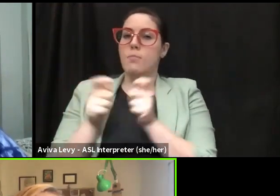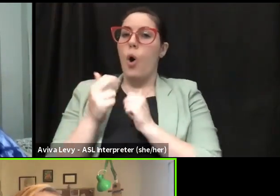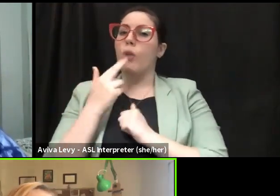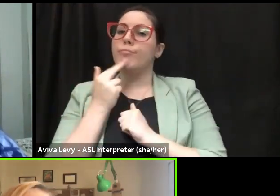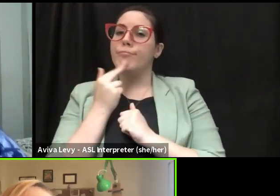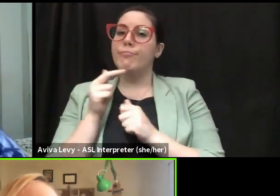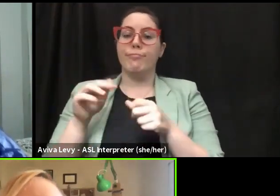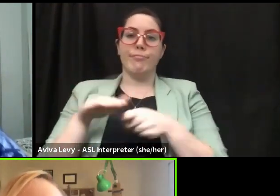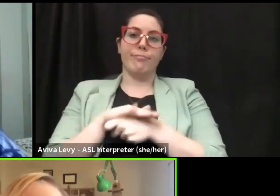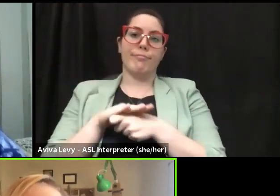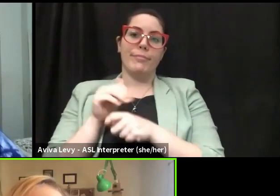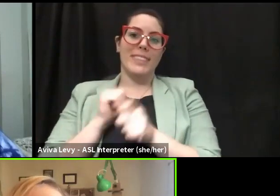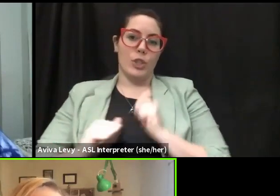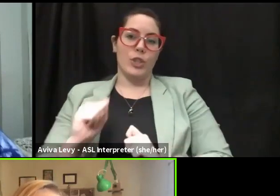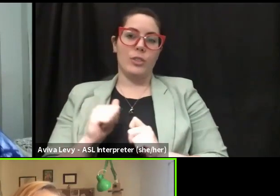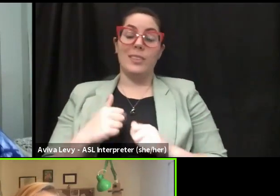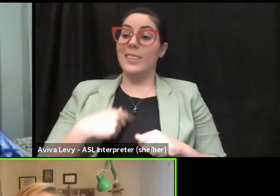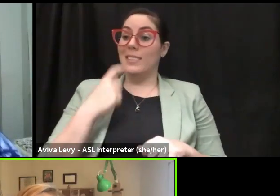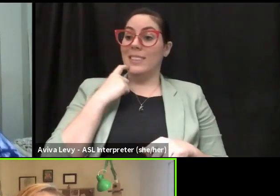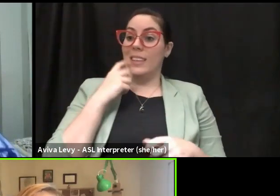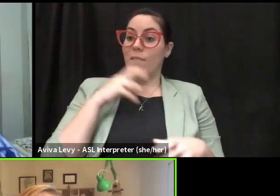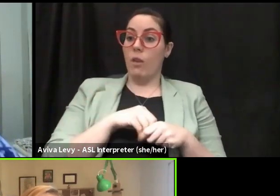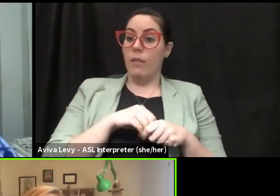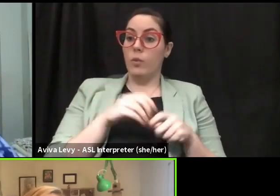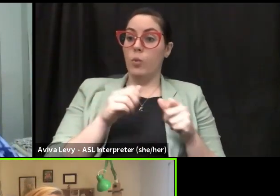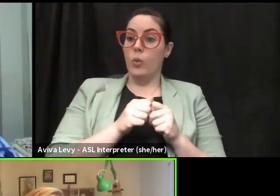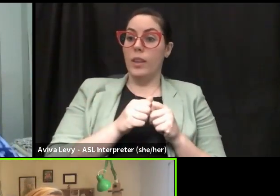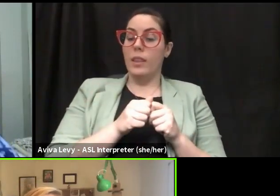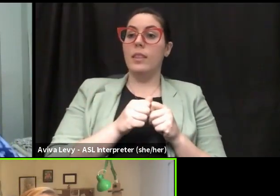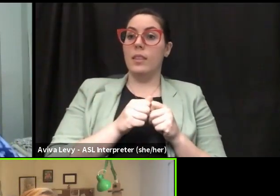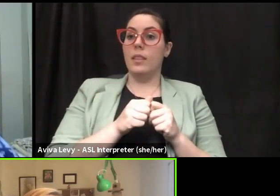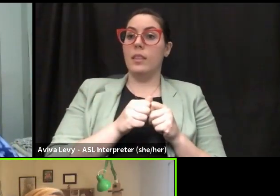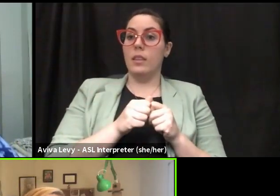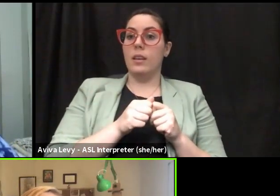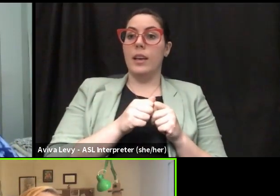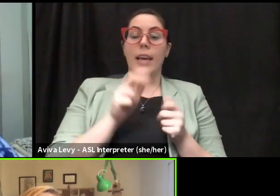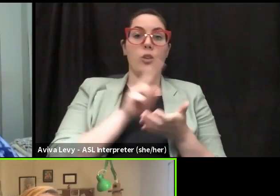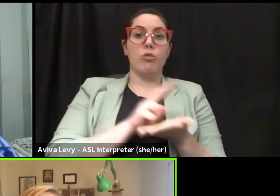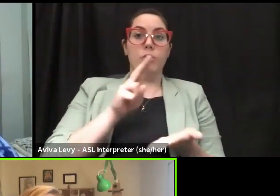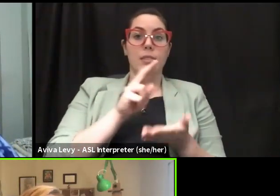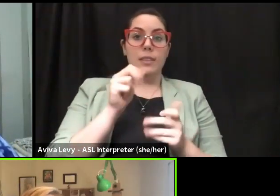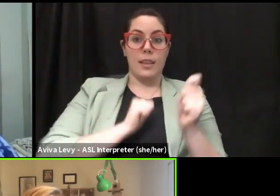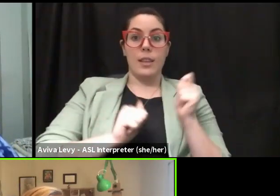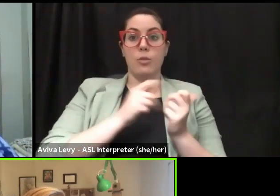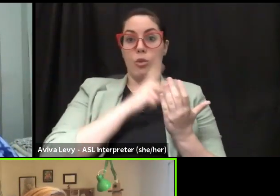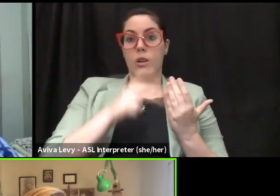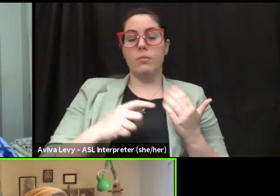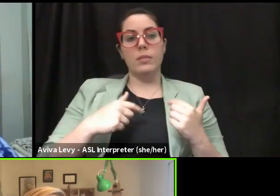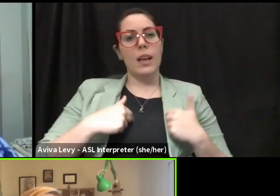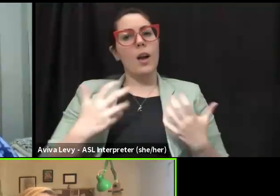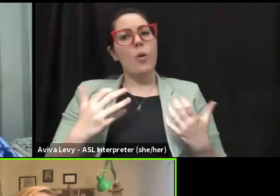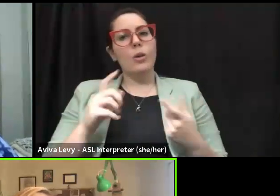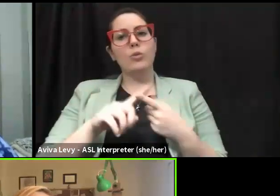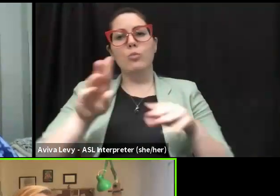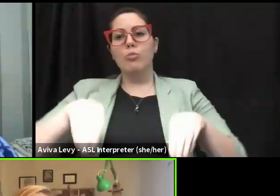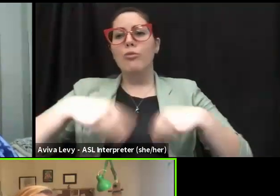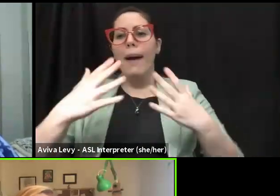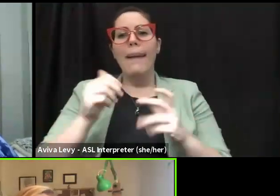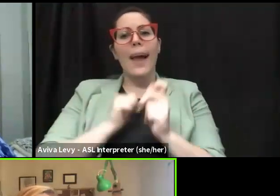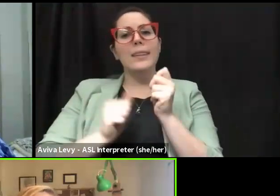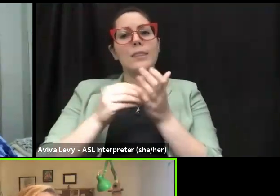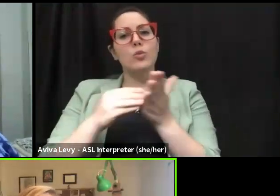yeah, I recently started working in a lot of university theater programs, and I just really want to give students, especially acting students, tools